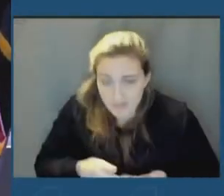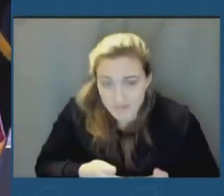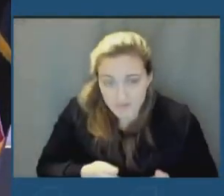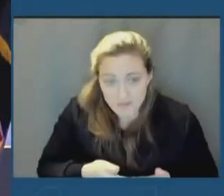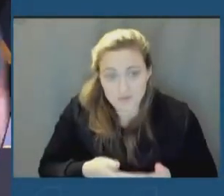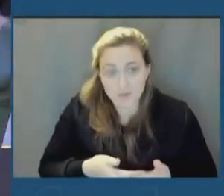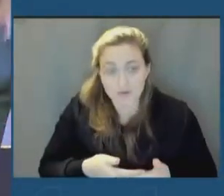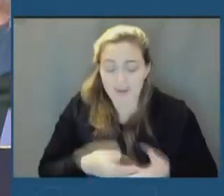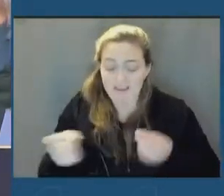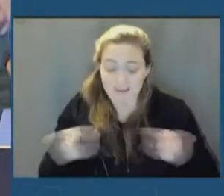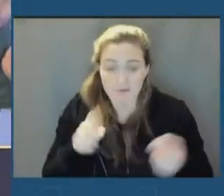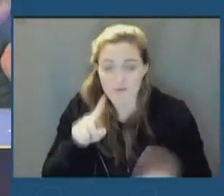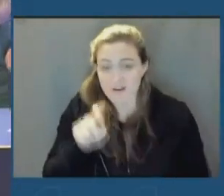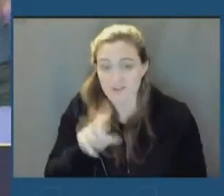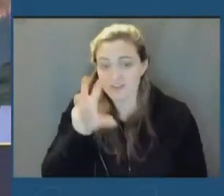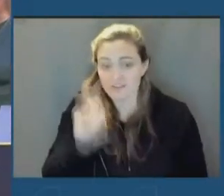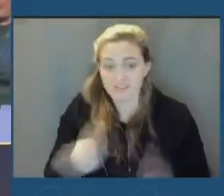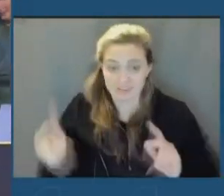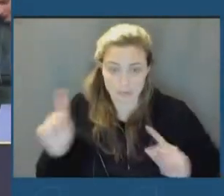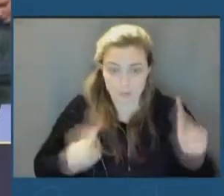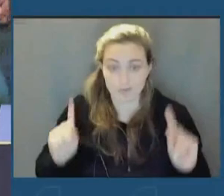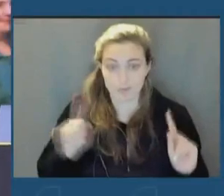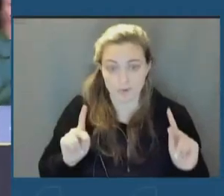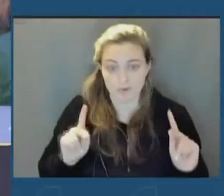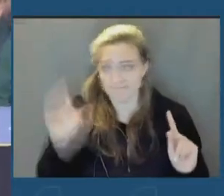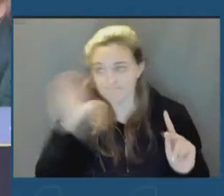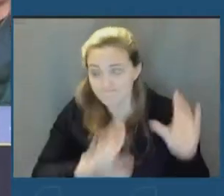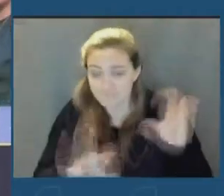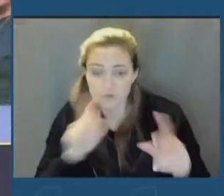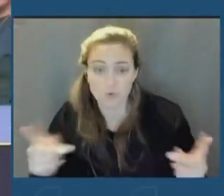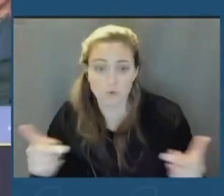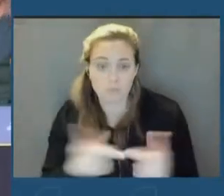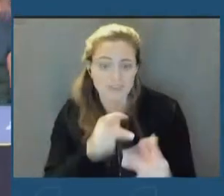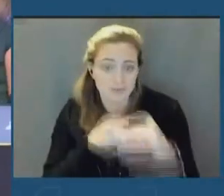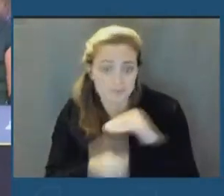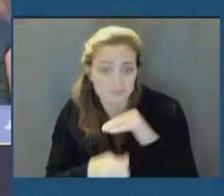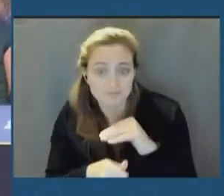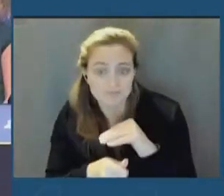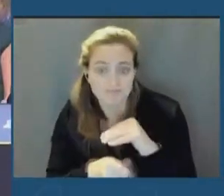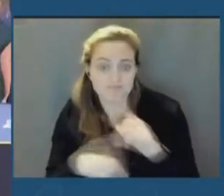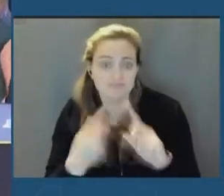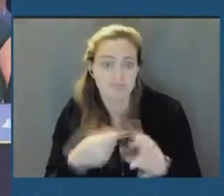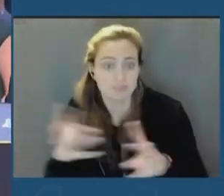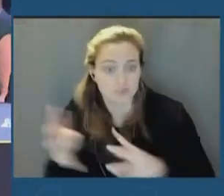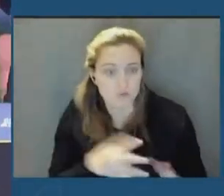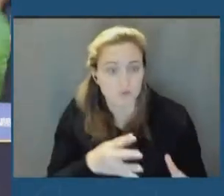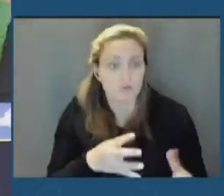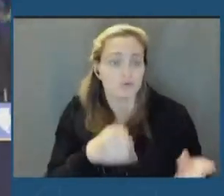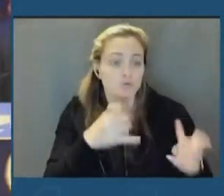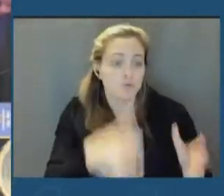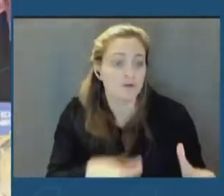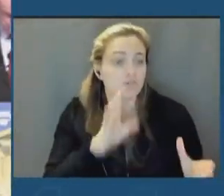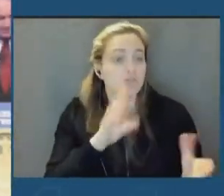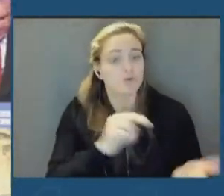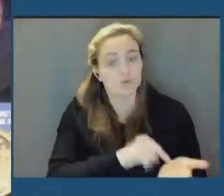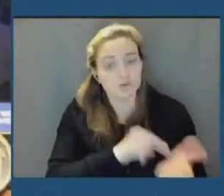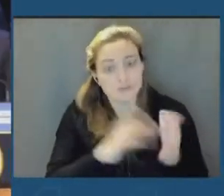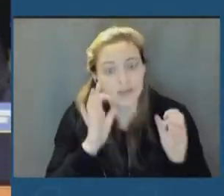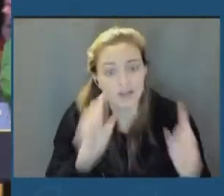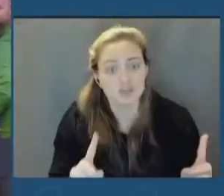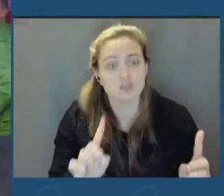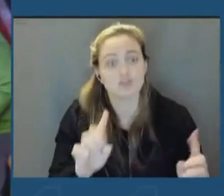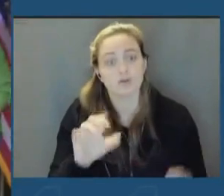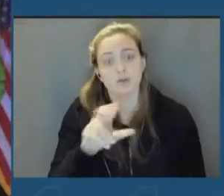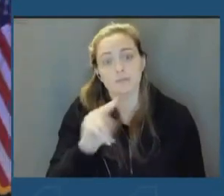handled 150 civilians seeking shelter from the storm. Director of Nursing Education Critical Care, Balin